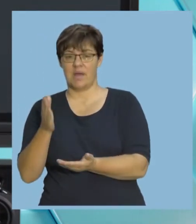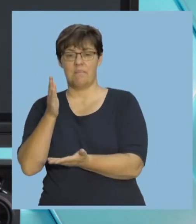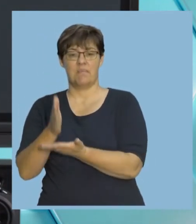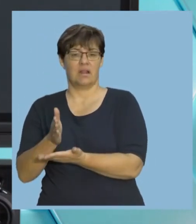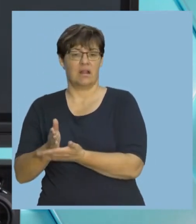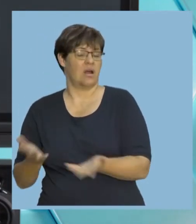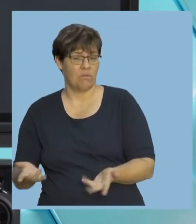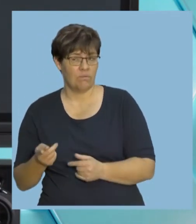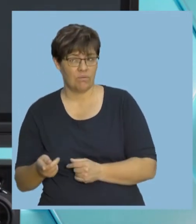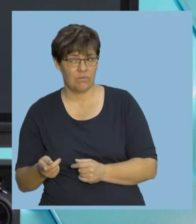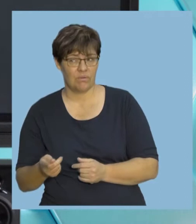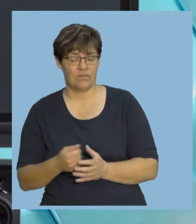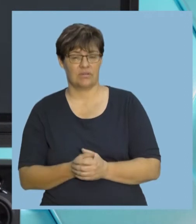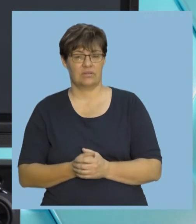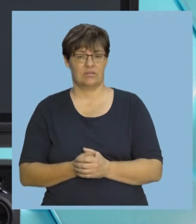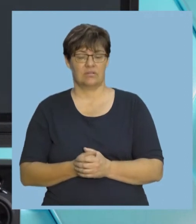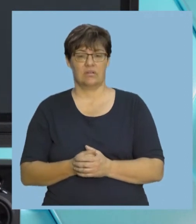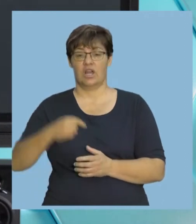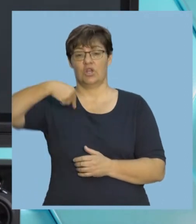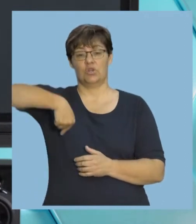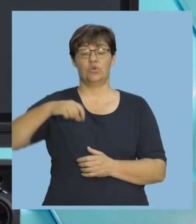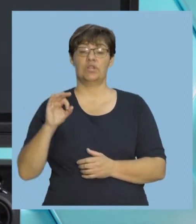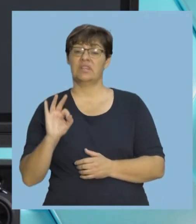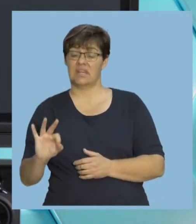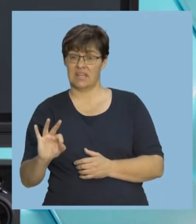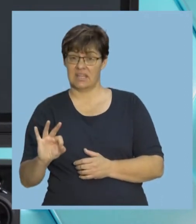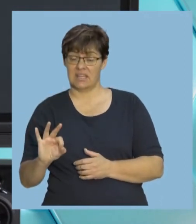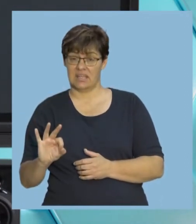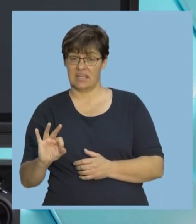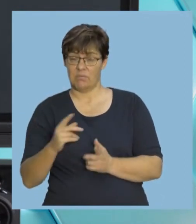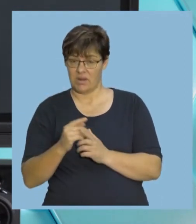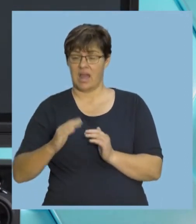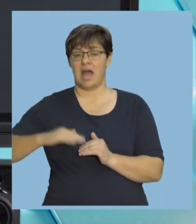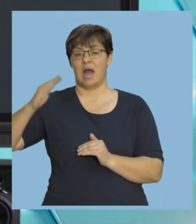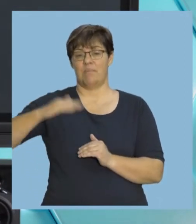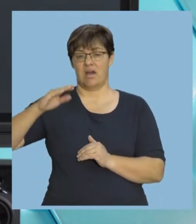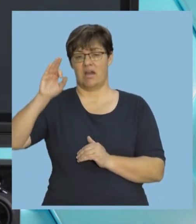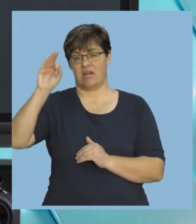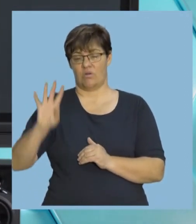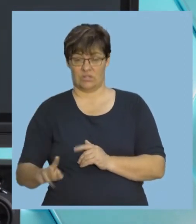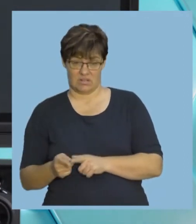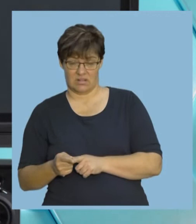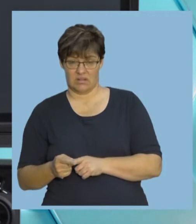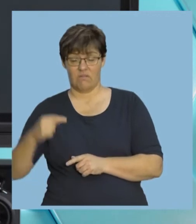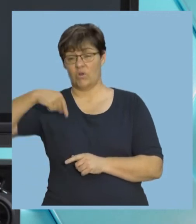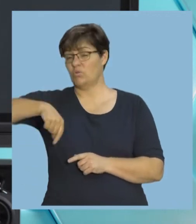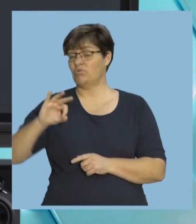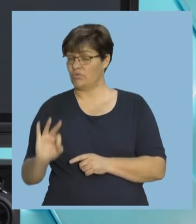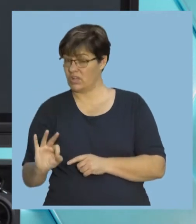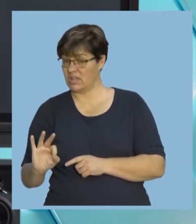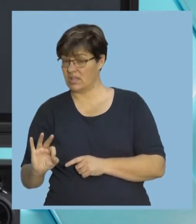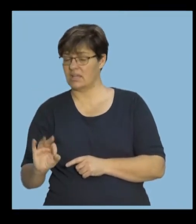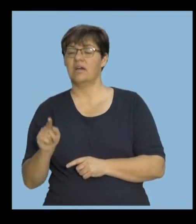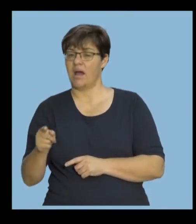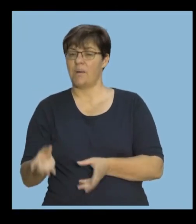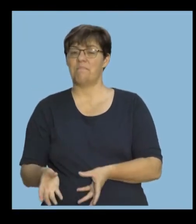median. Okay, the middle value, which is Q3, but it's known as upper quartile or Q3, which is the same thing, which